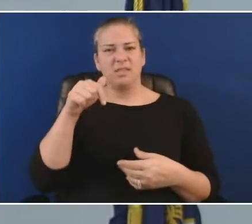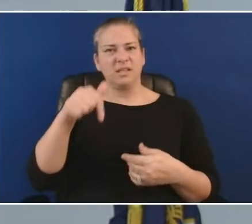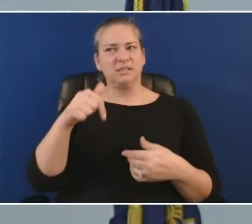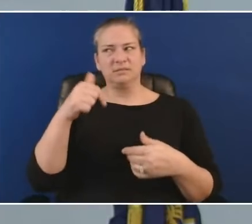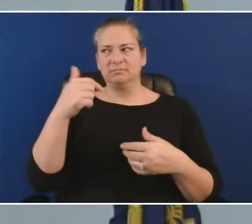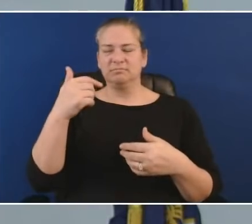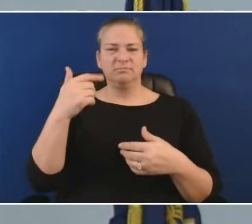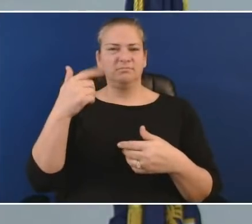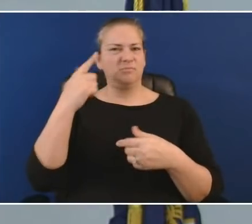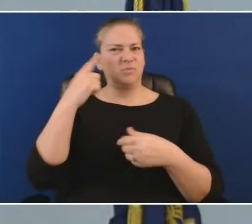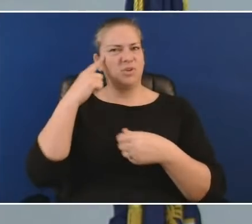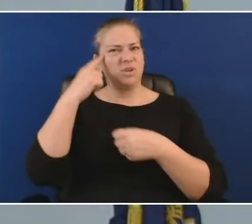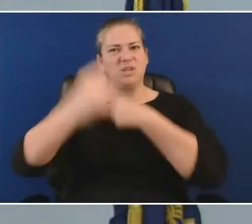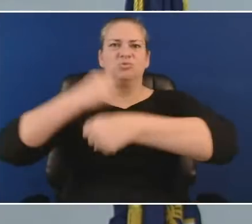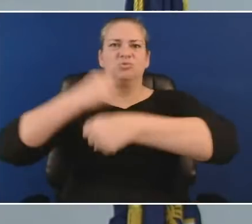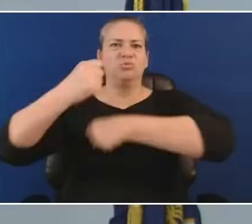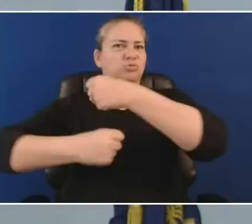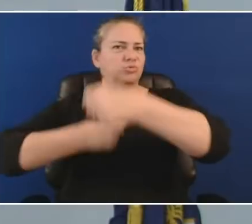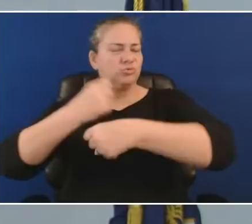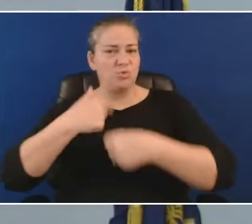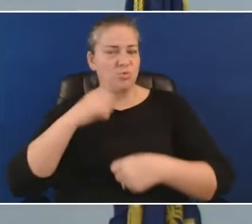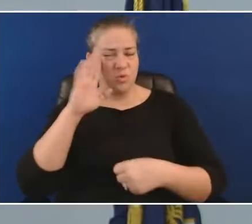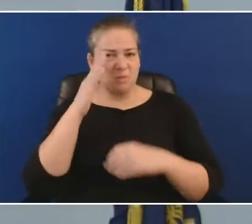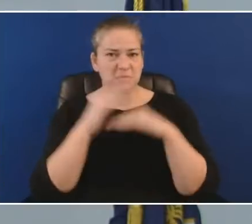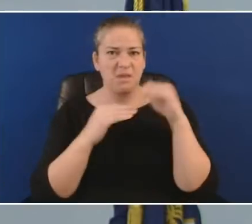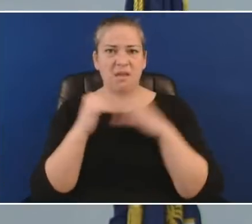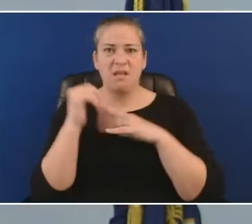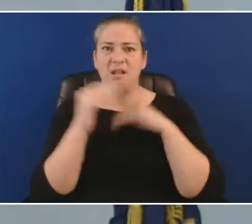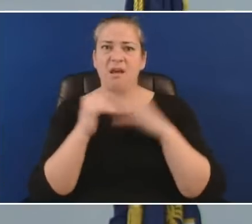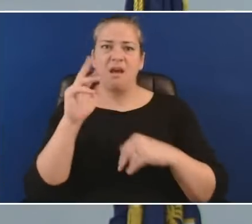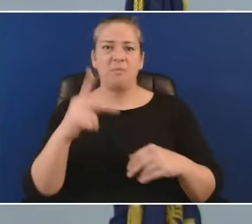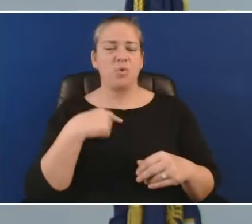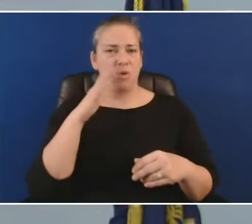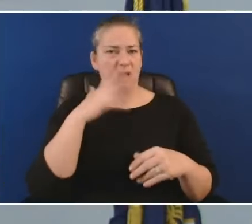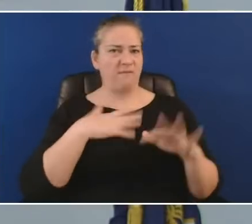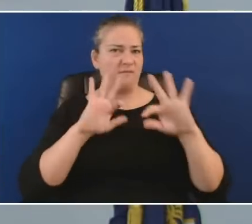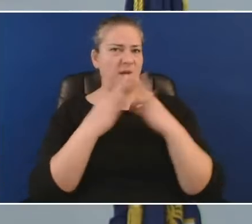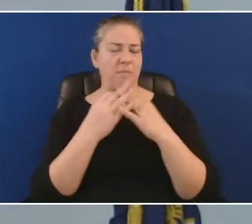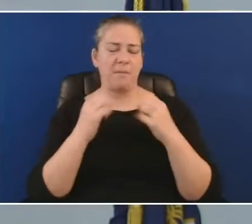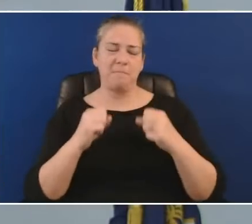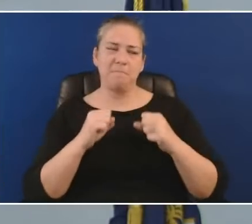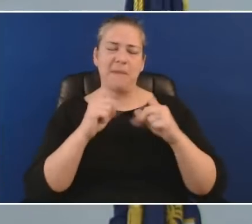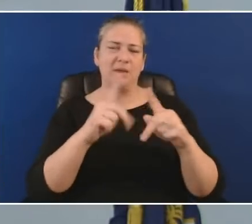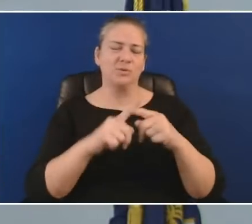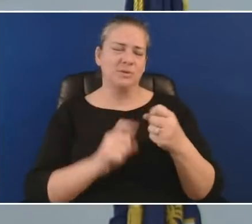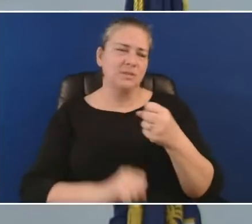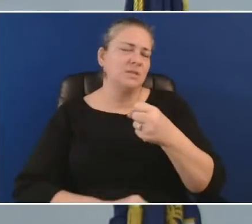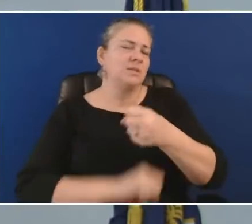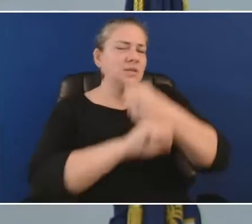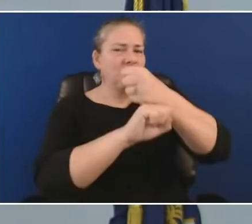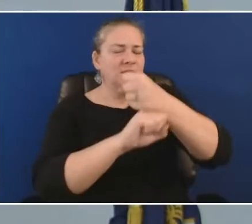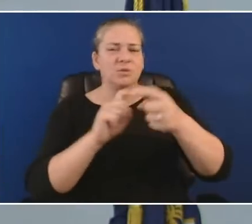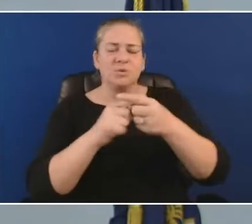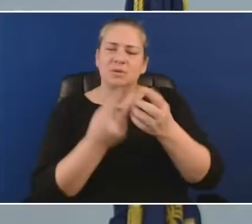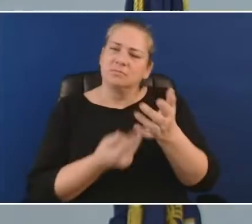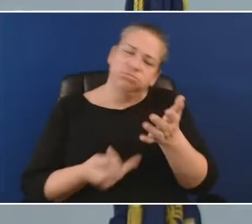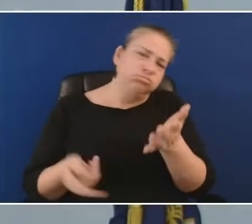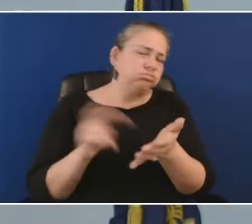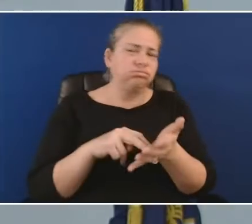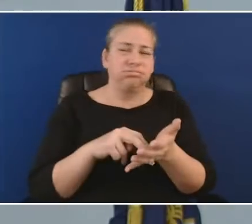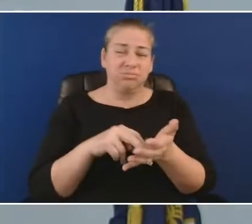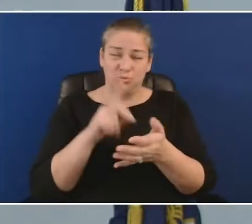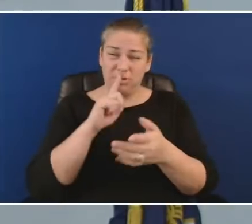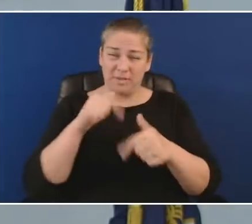we rebuild and get those families back on their feet. The devastation is unlike anything I